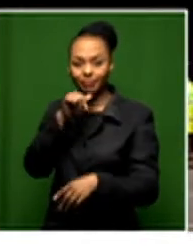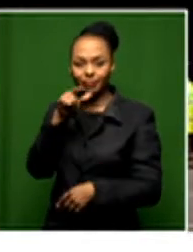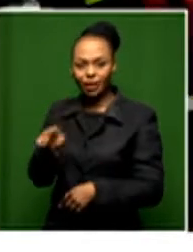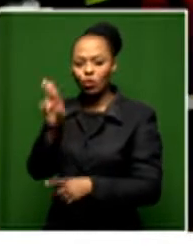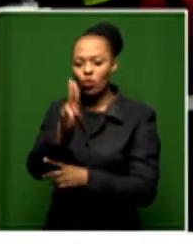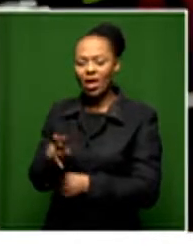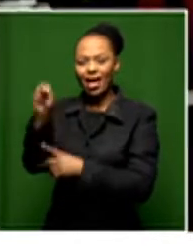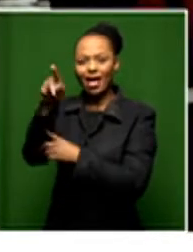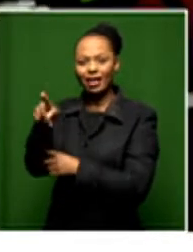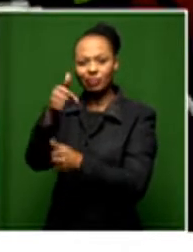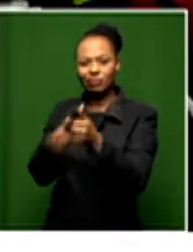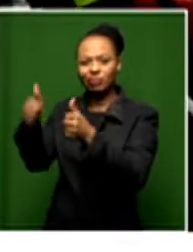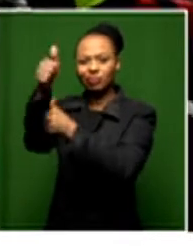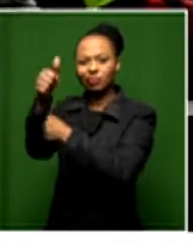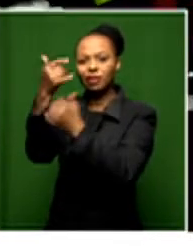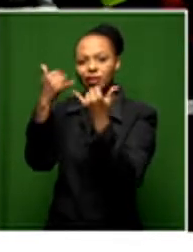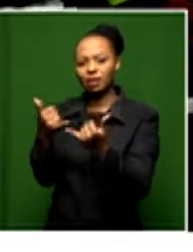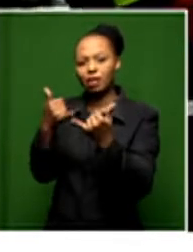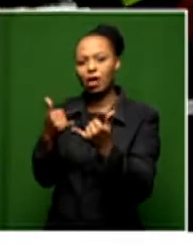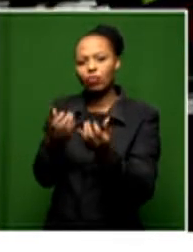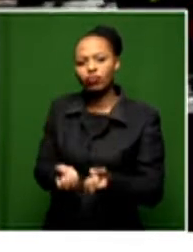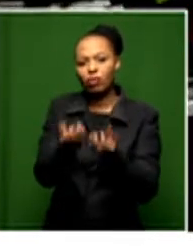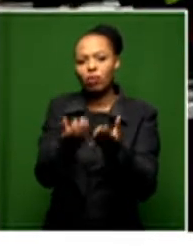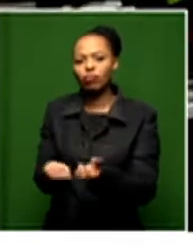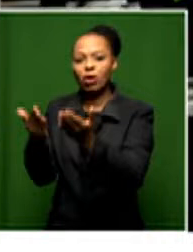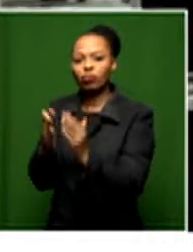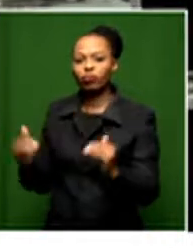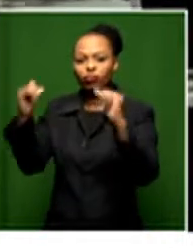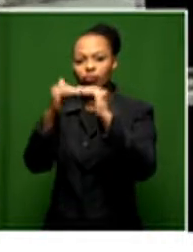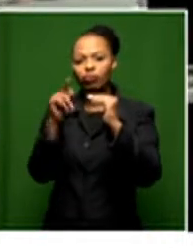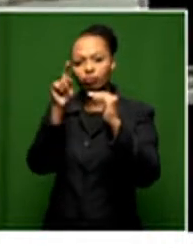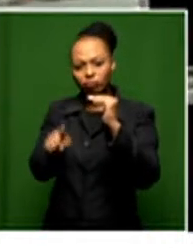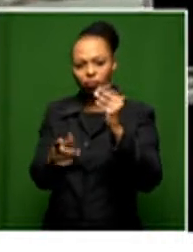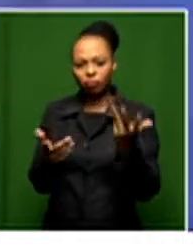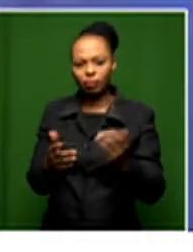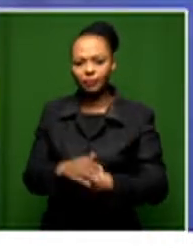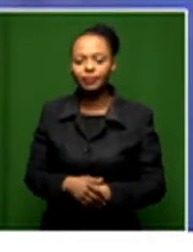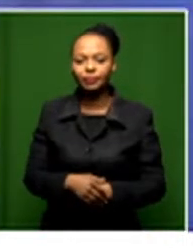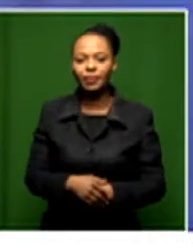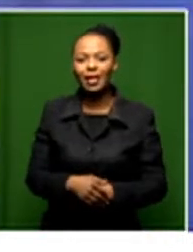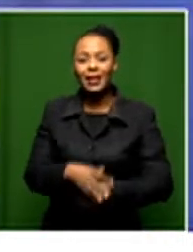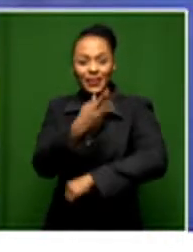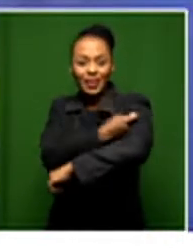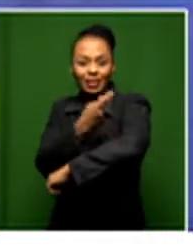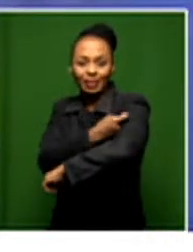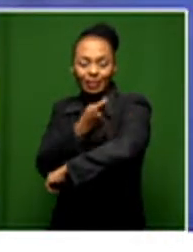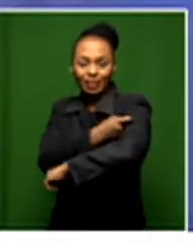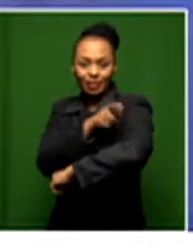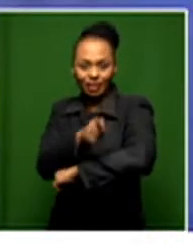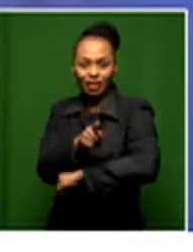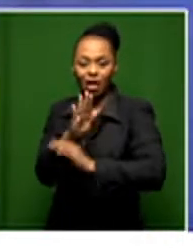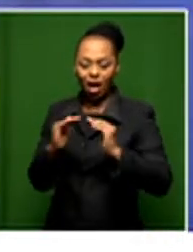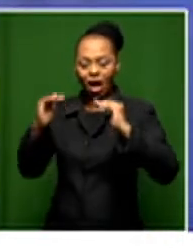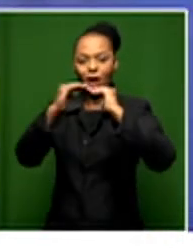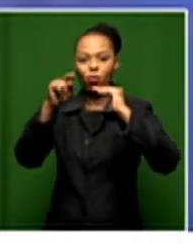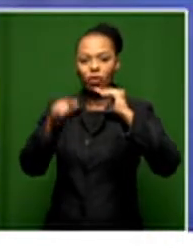has slammed the inequity of vaccine distribution globally. At this critical moment, vaccine equity is the biggest